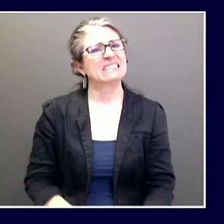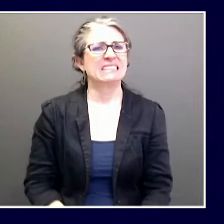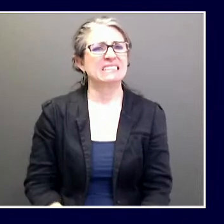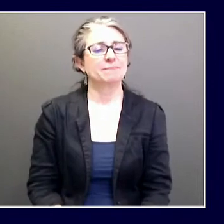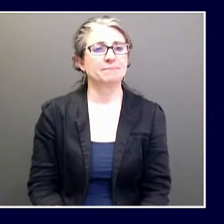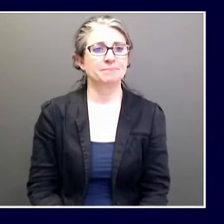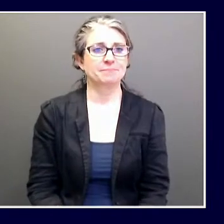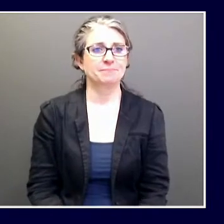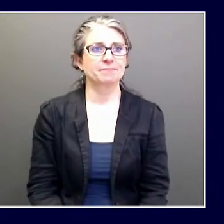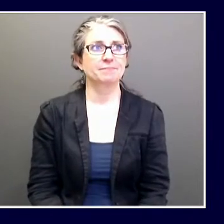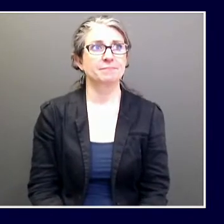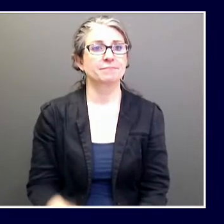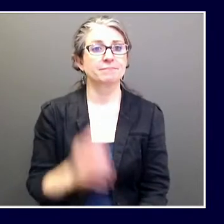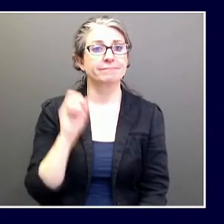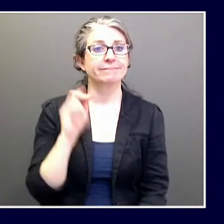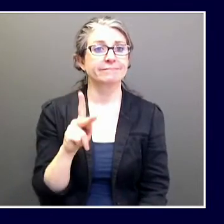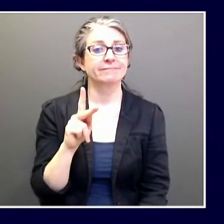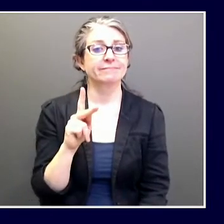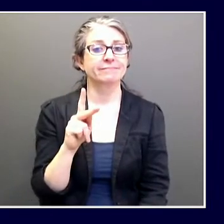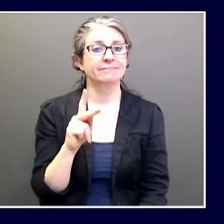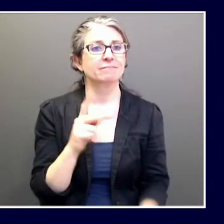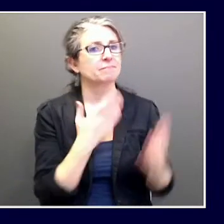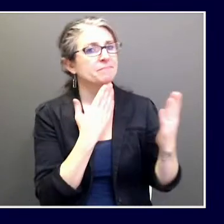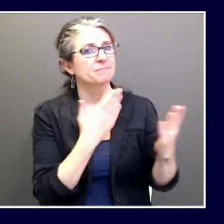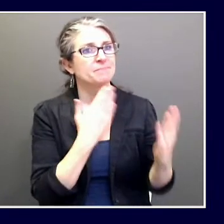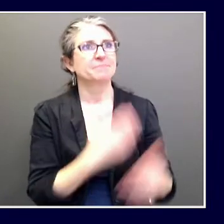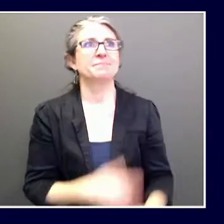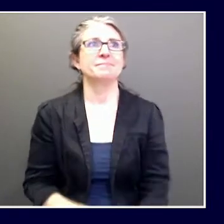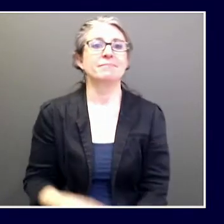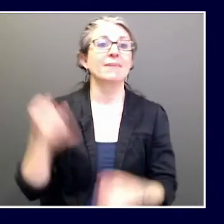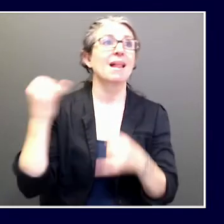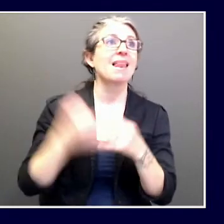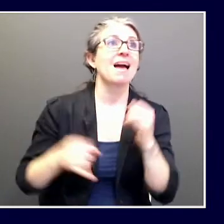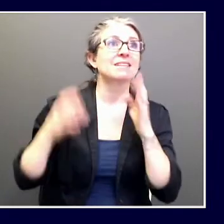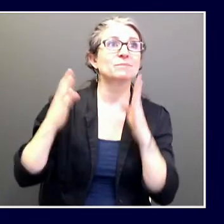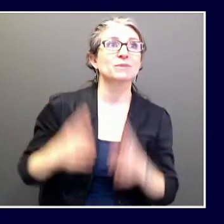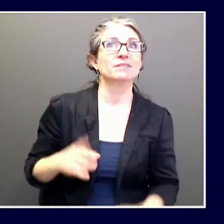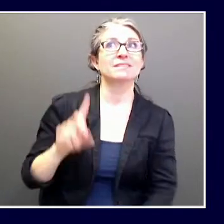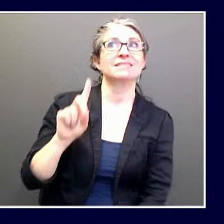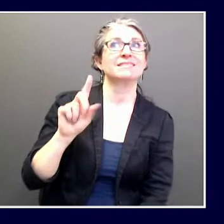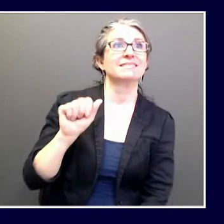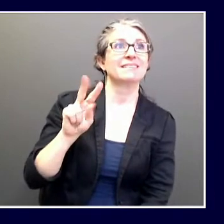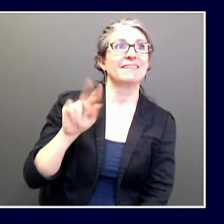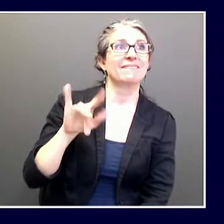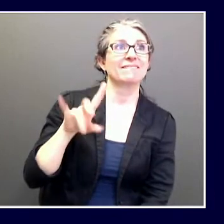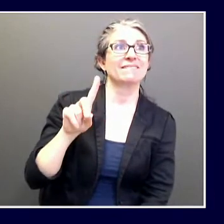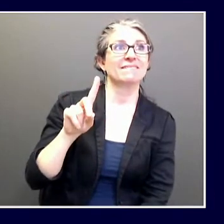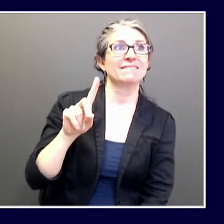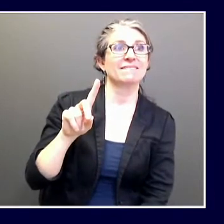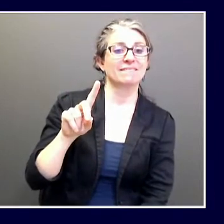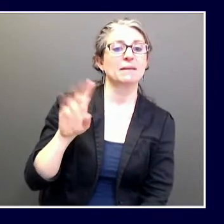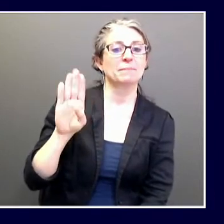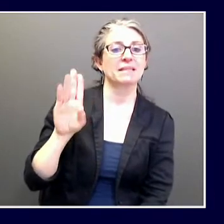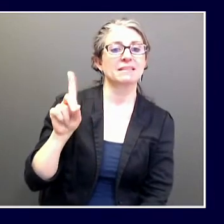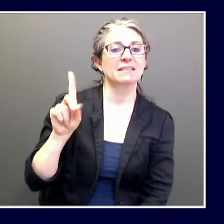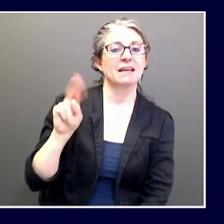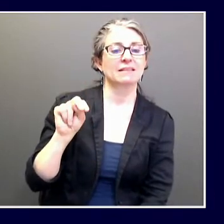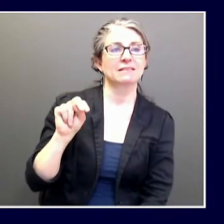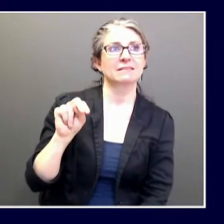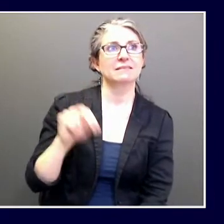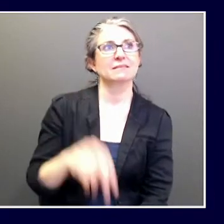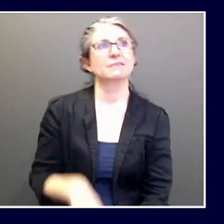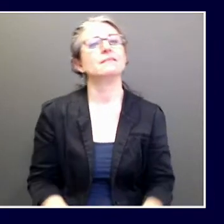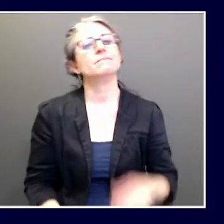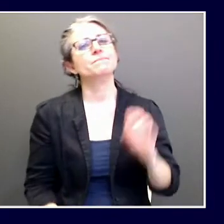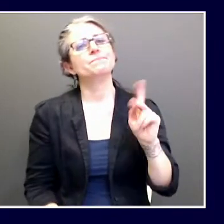Mm-hmm. And finally, David from the BDN. Thanks, Dr. Shah. Has the state's plan to